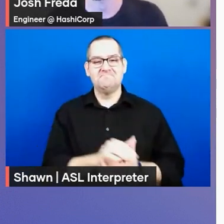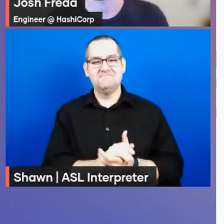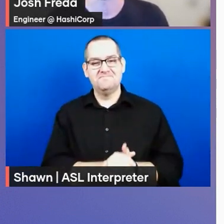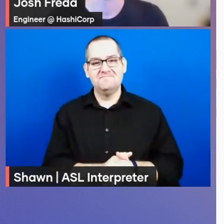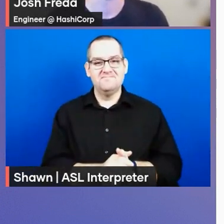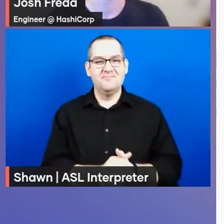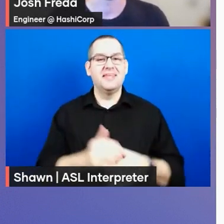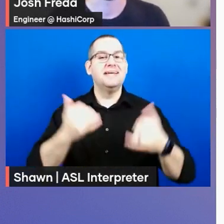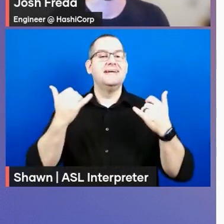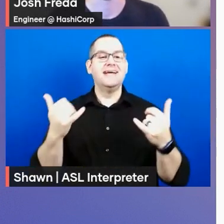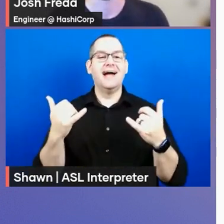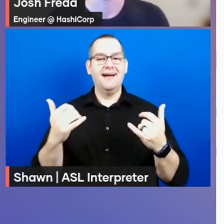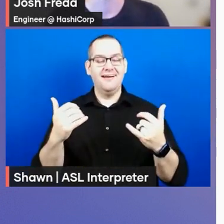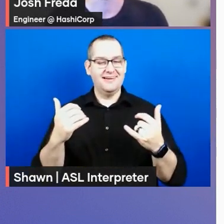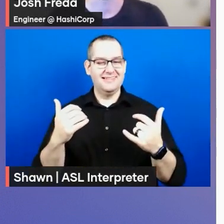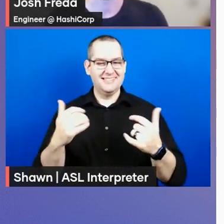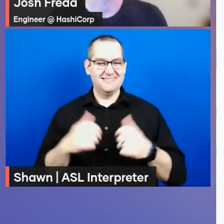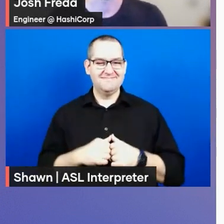now